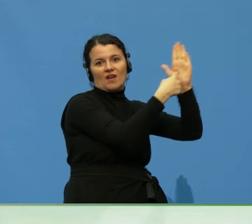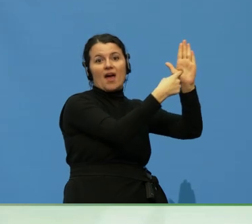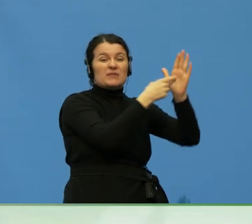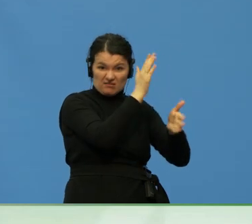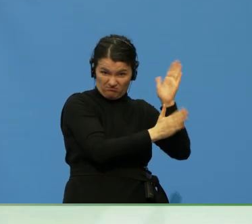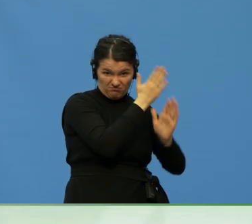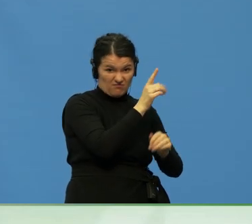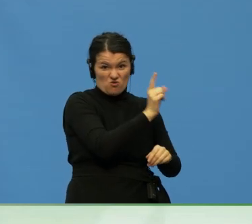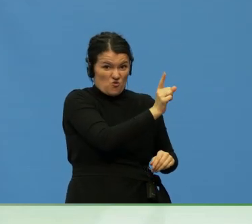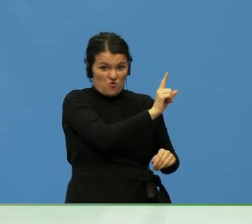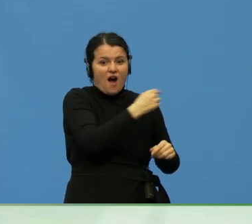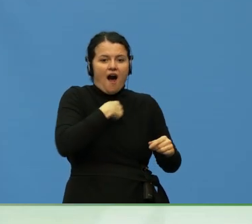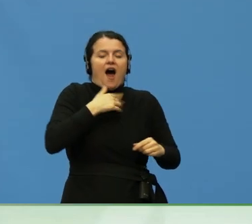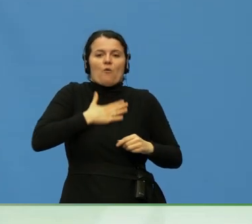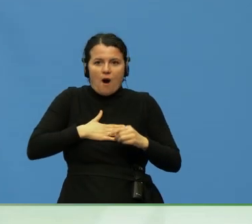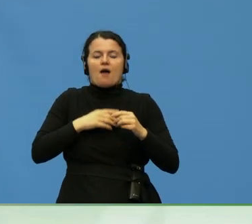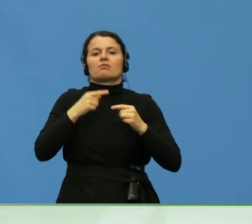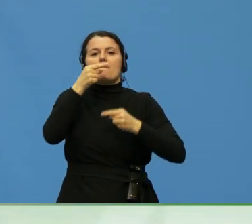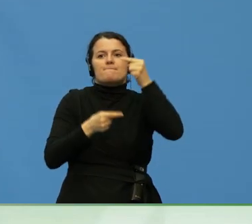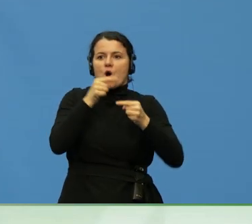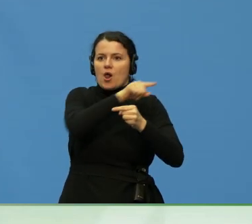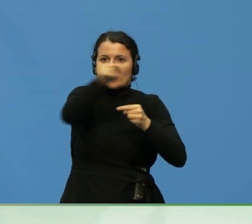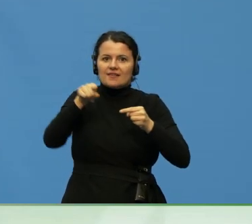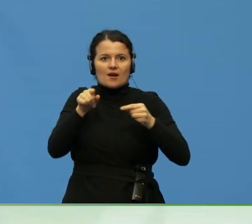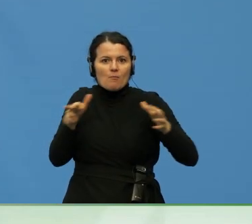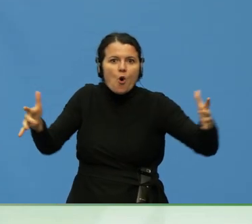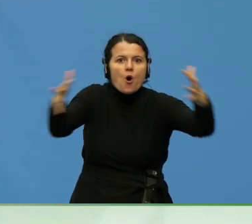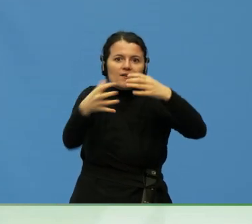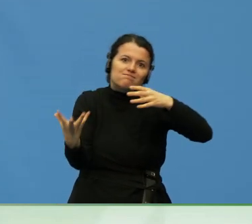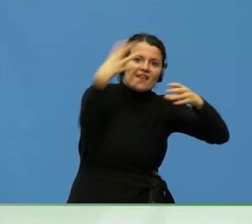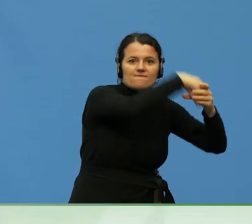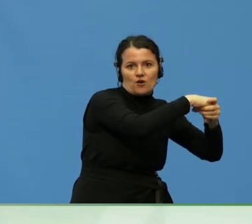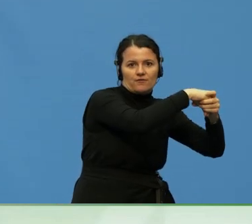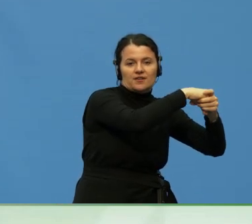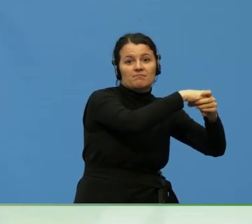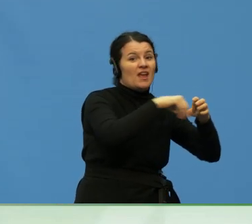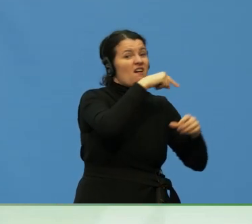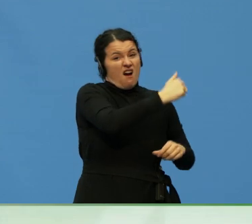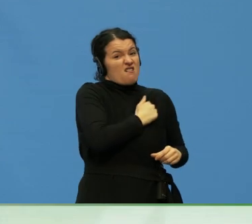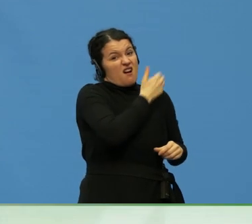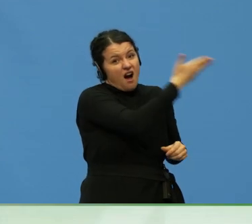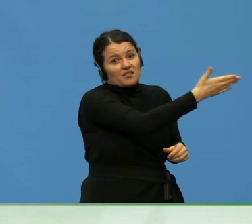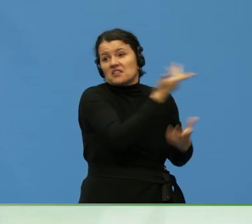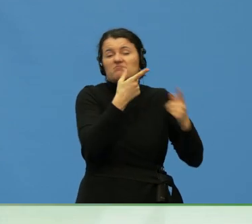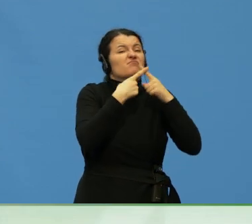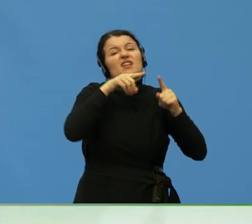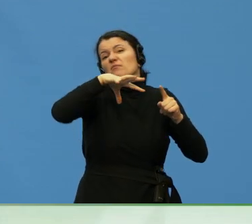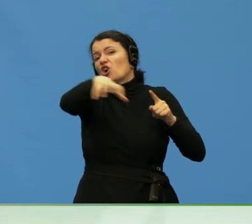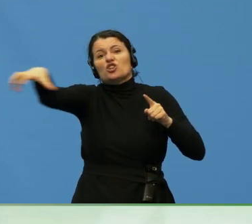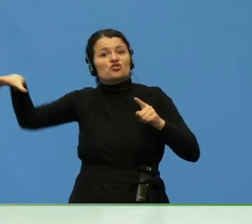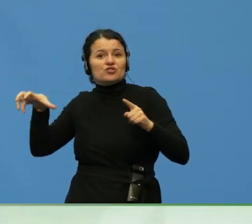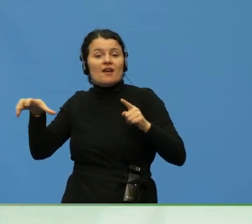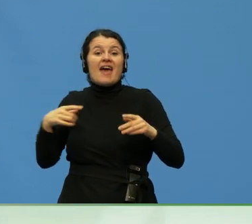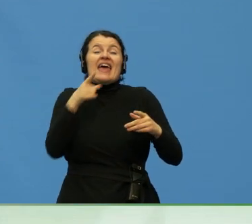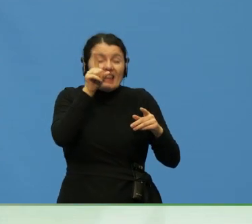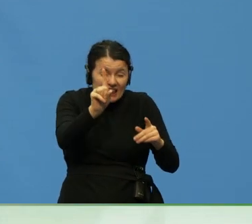right now, I think that within Canada, within other countries, the disability community, you know, could be a voting bloc, like